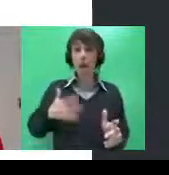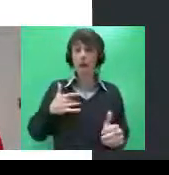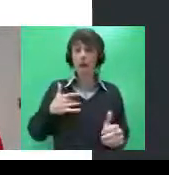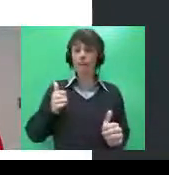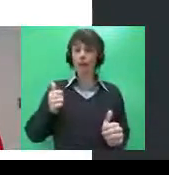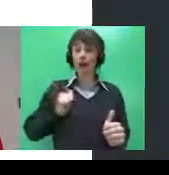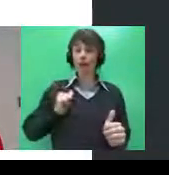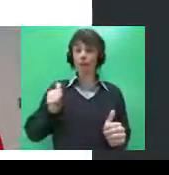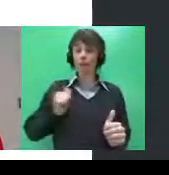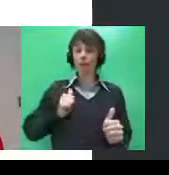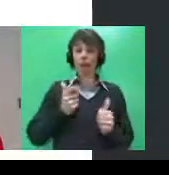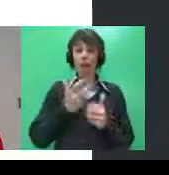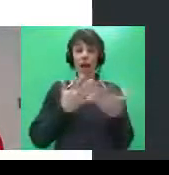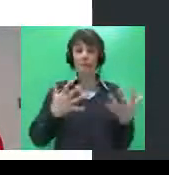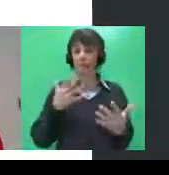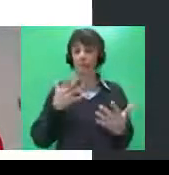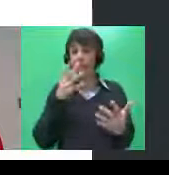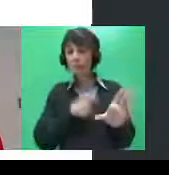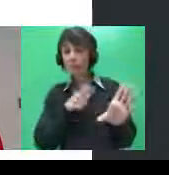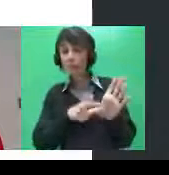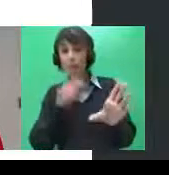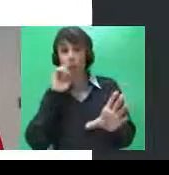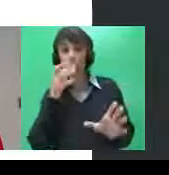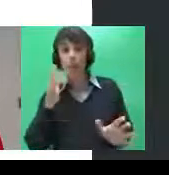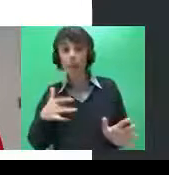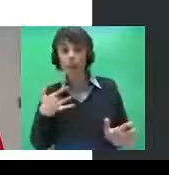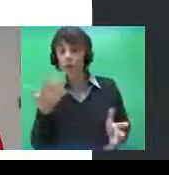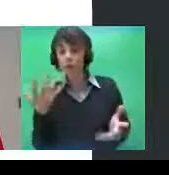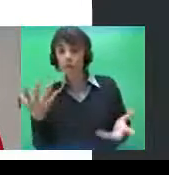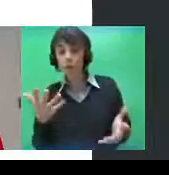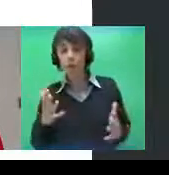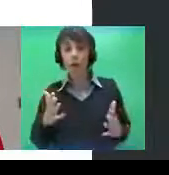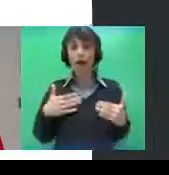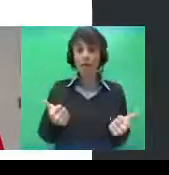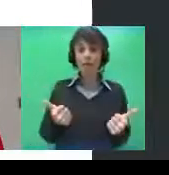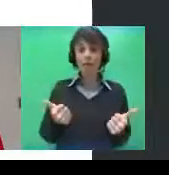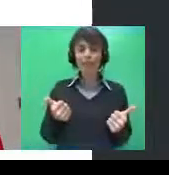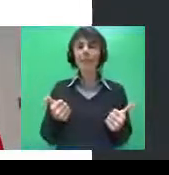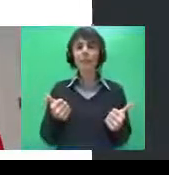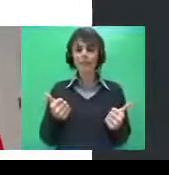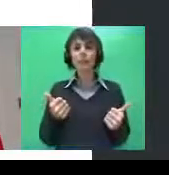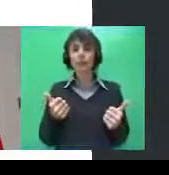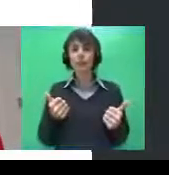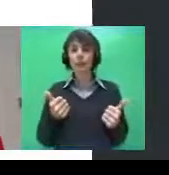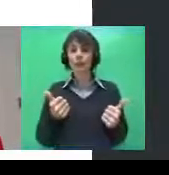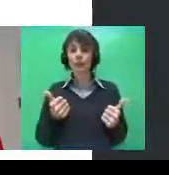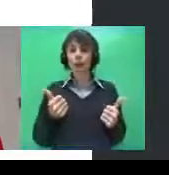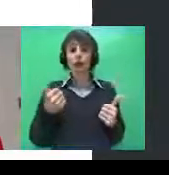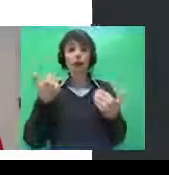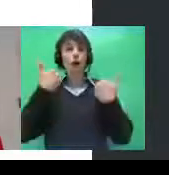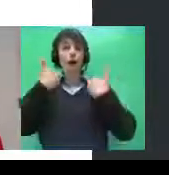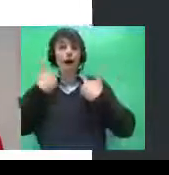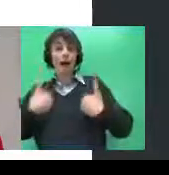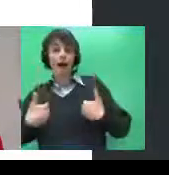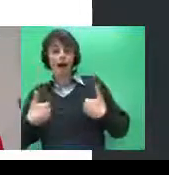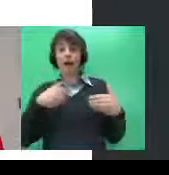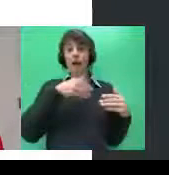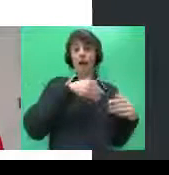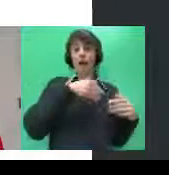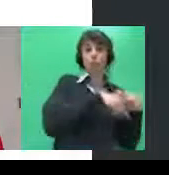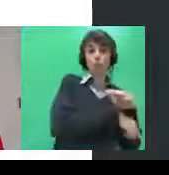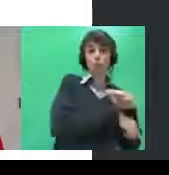so the number of years you can expect to live in good health, particularly stark between the most and the least affluent communities. There's a